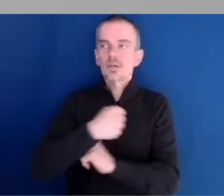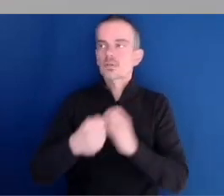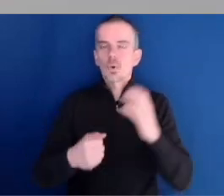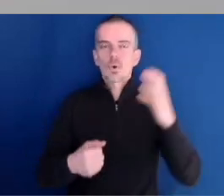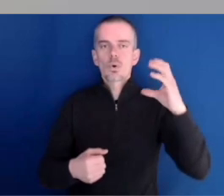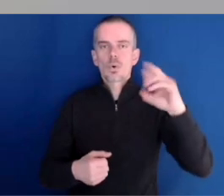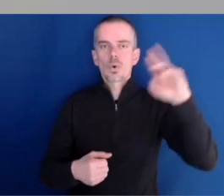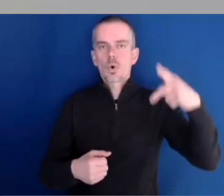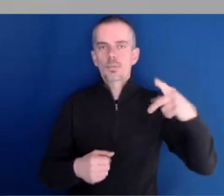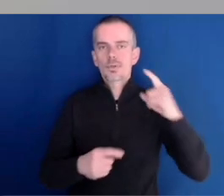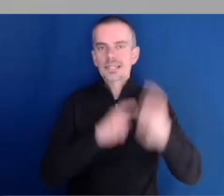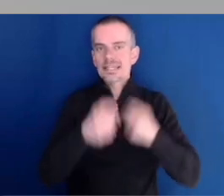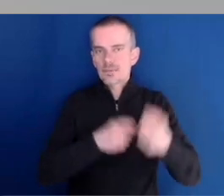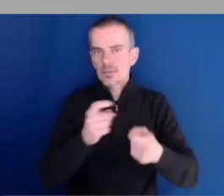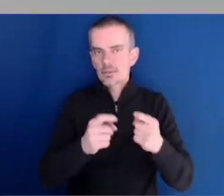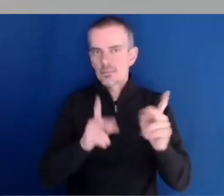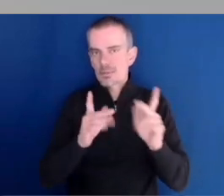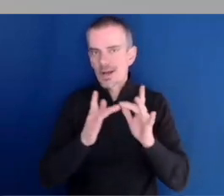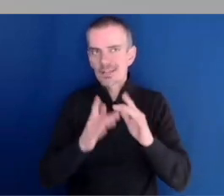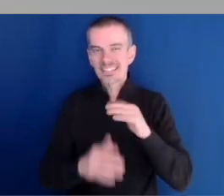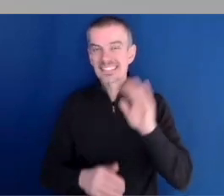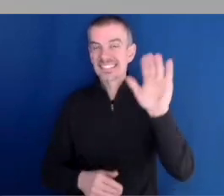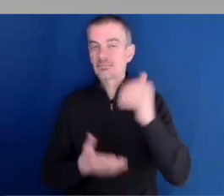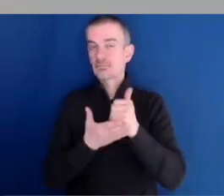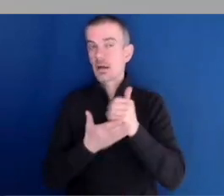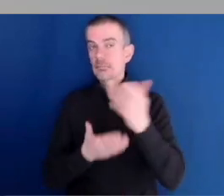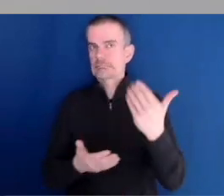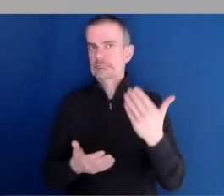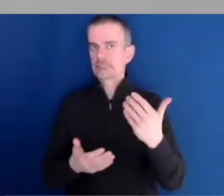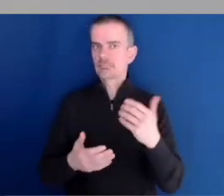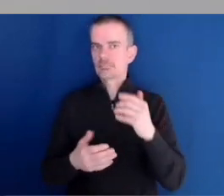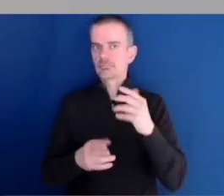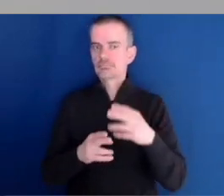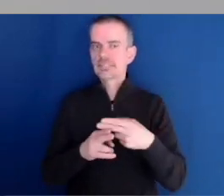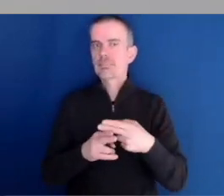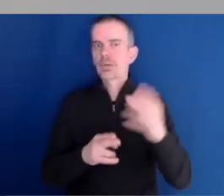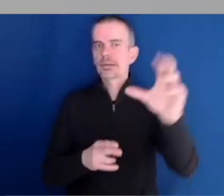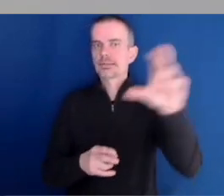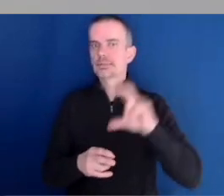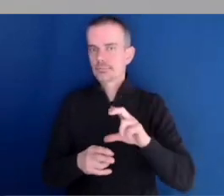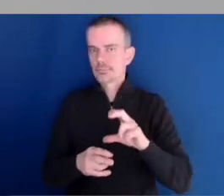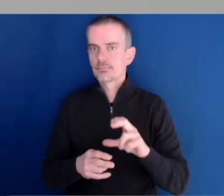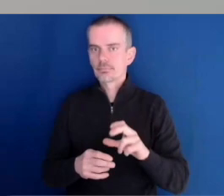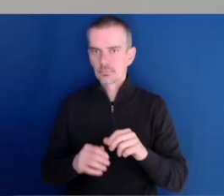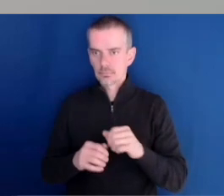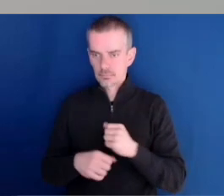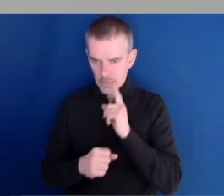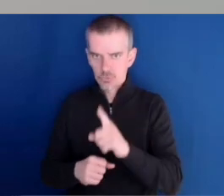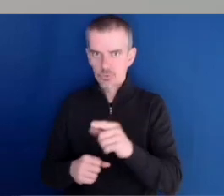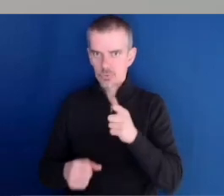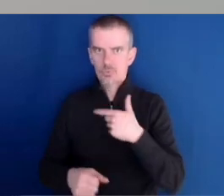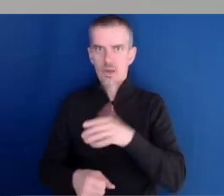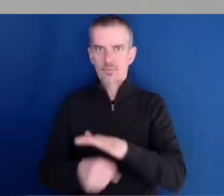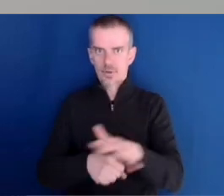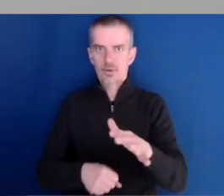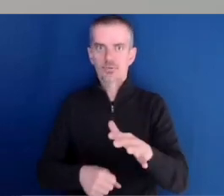giving, contacts that can provide a little bit of stopgap funding, to, ensure that you have adequate